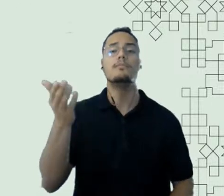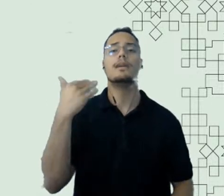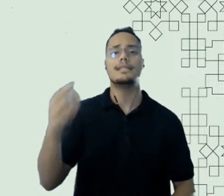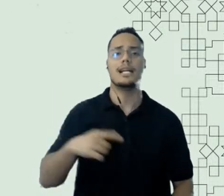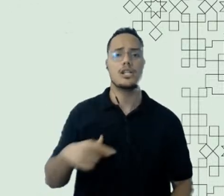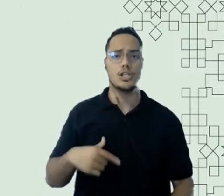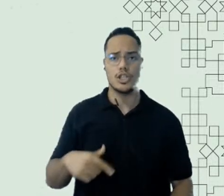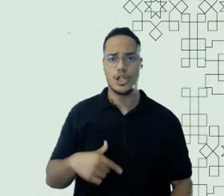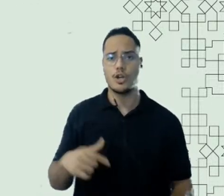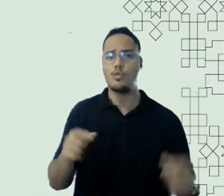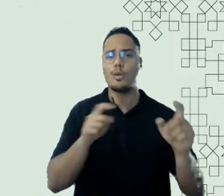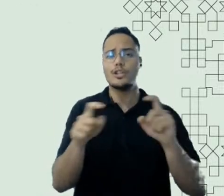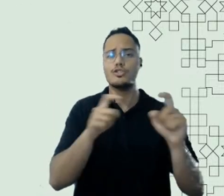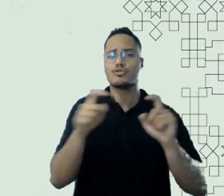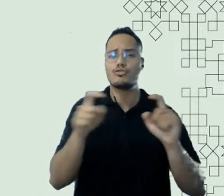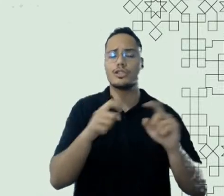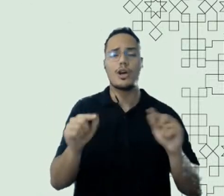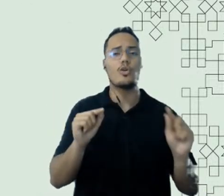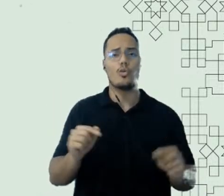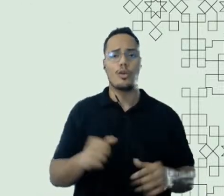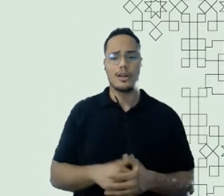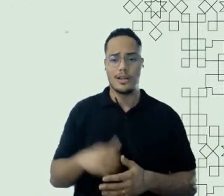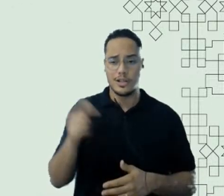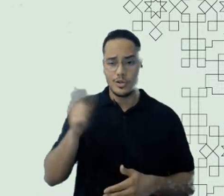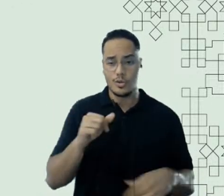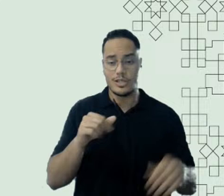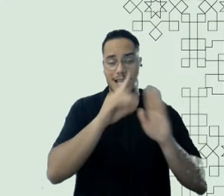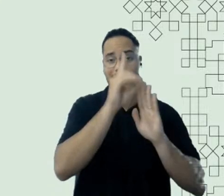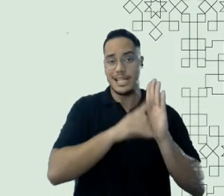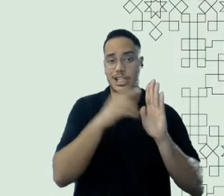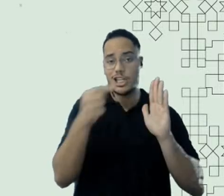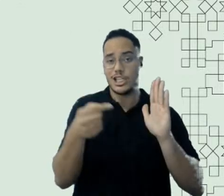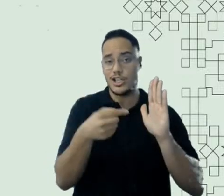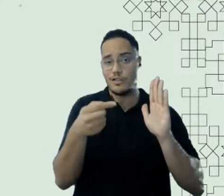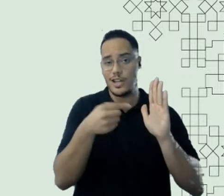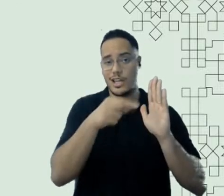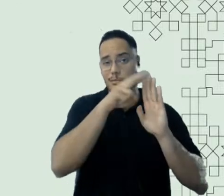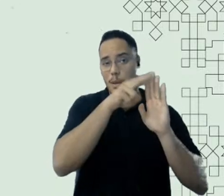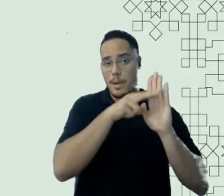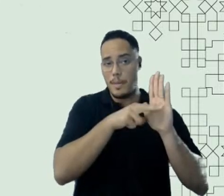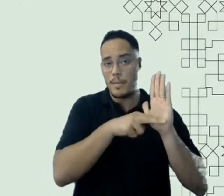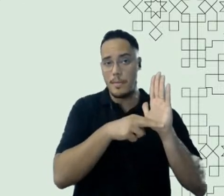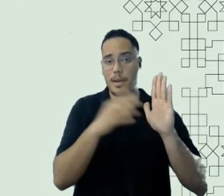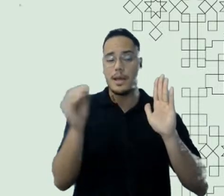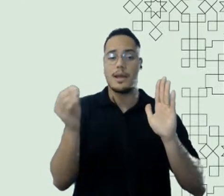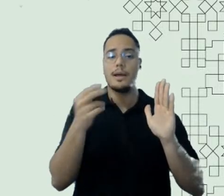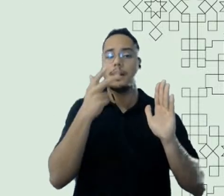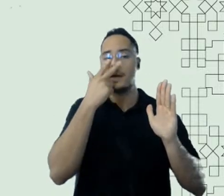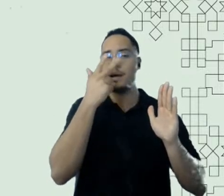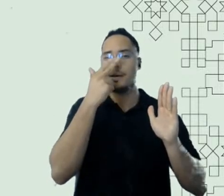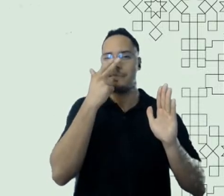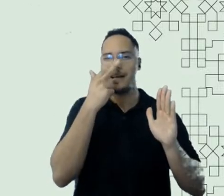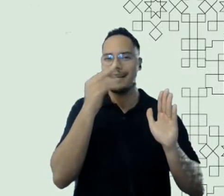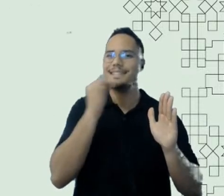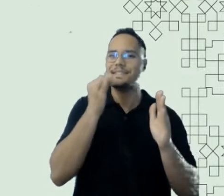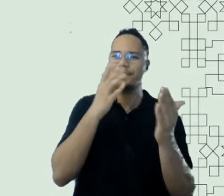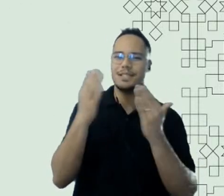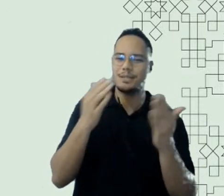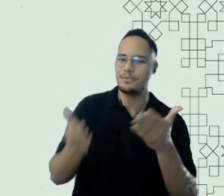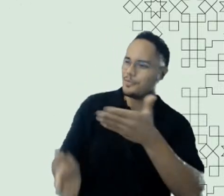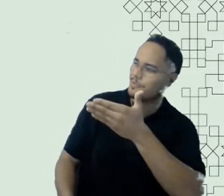you wish, of the copyright acquis that is constituted by all the directives that we have already